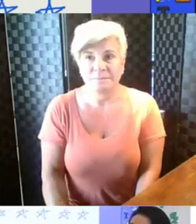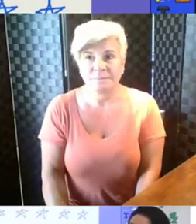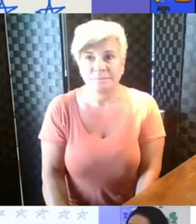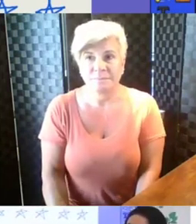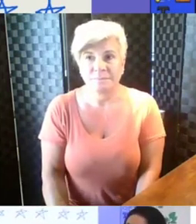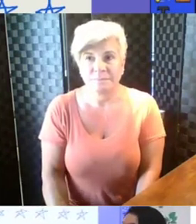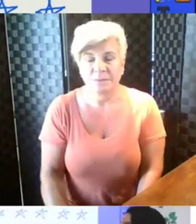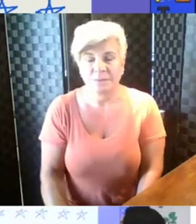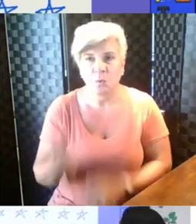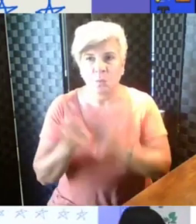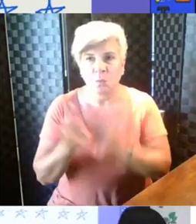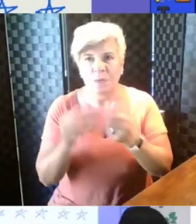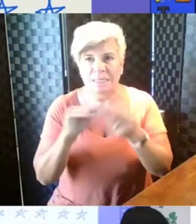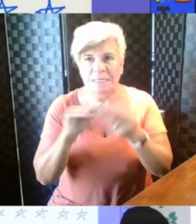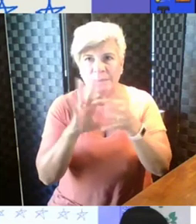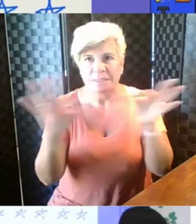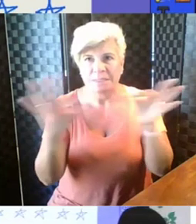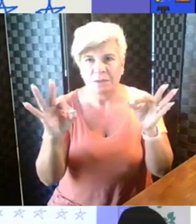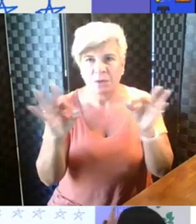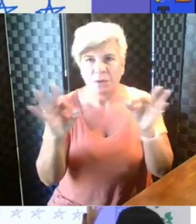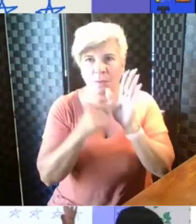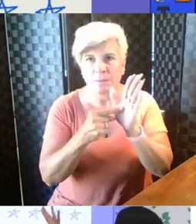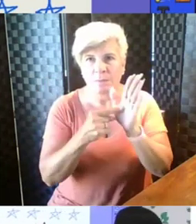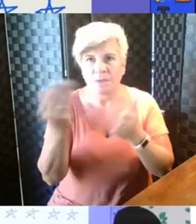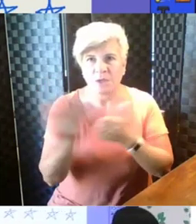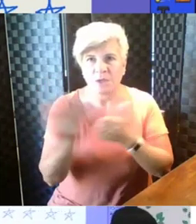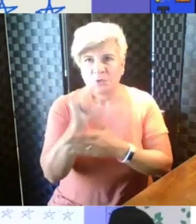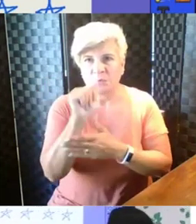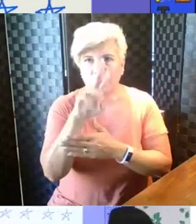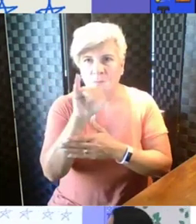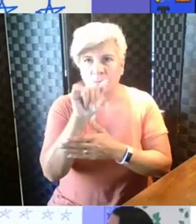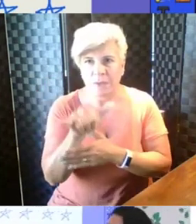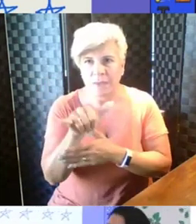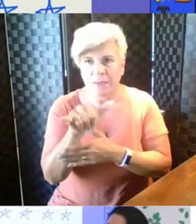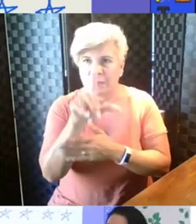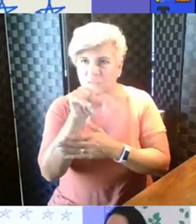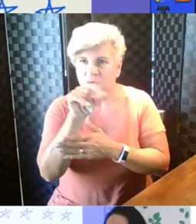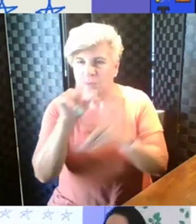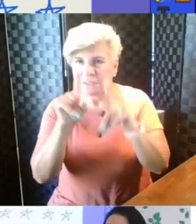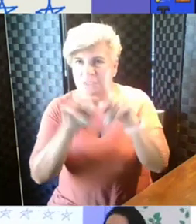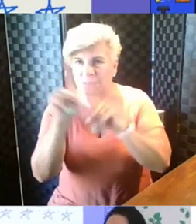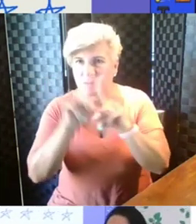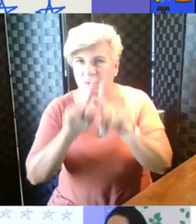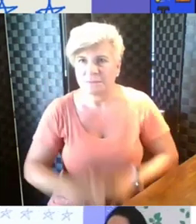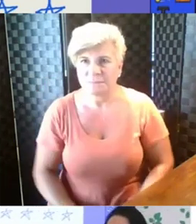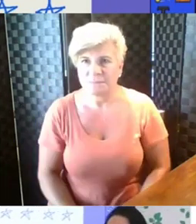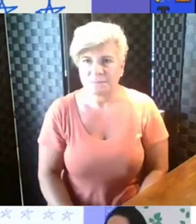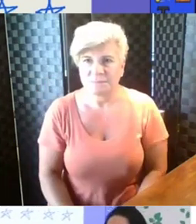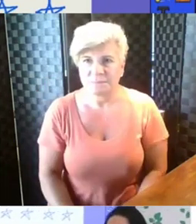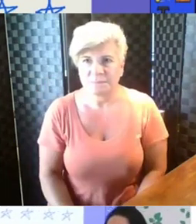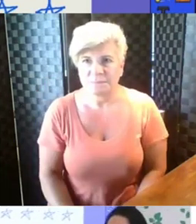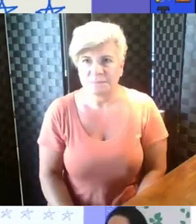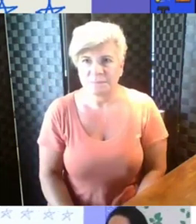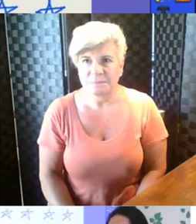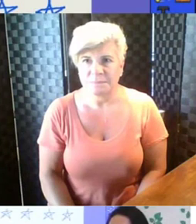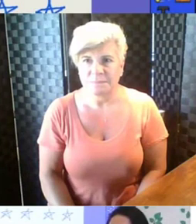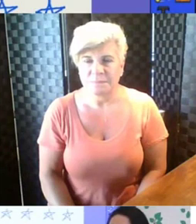What equation represents our new array of 20 stars?